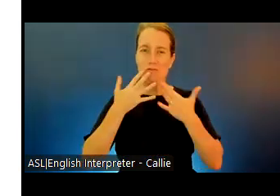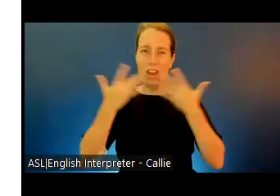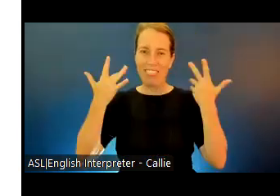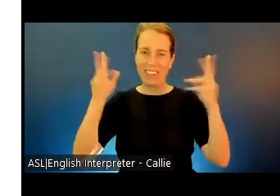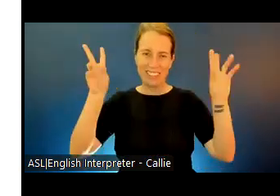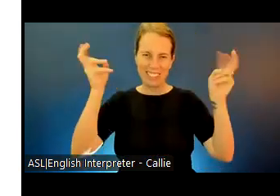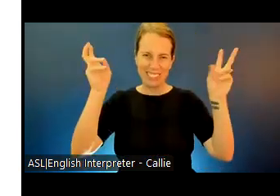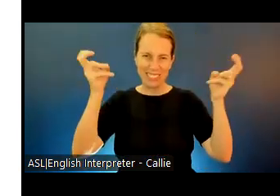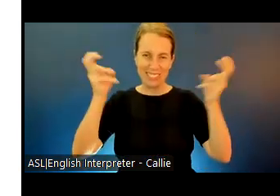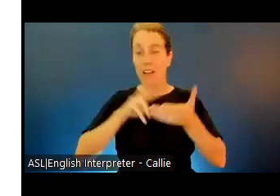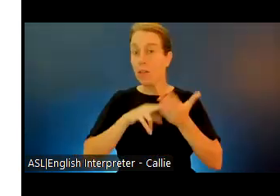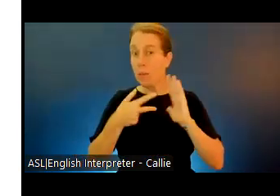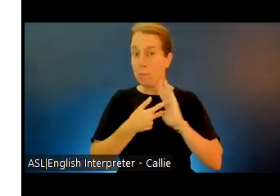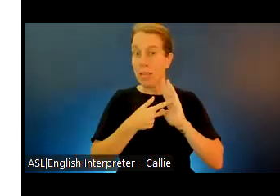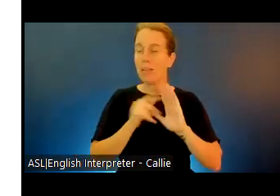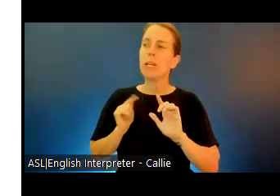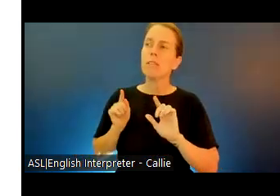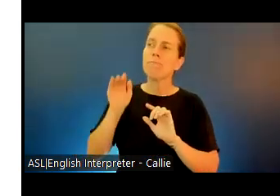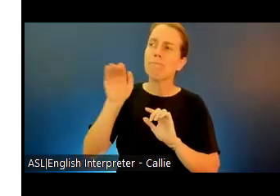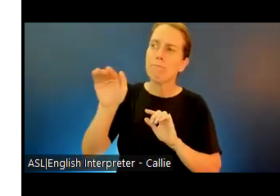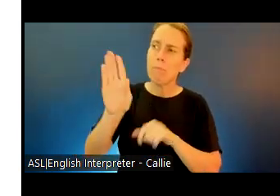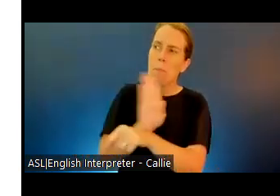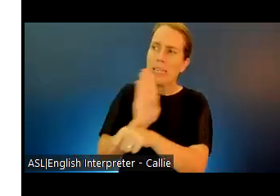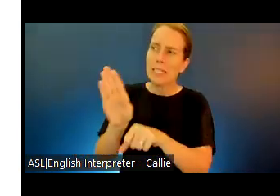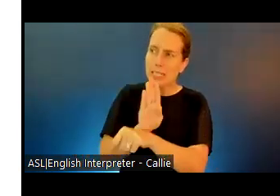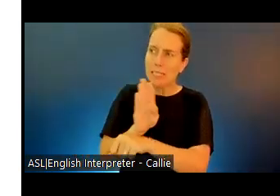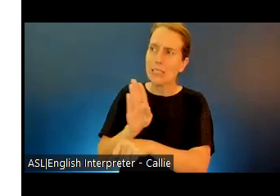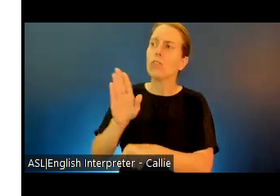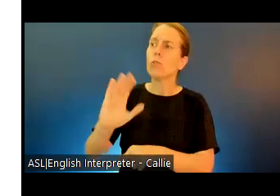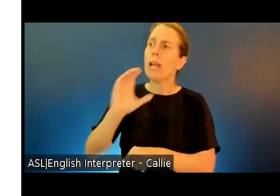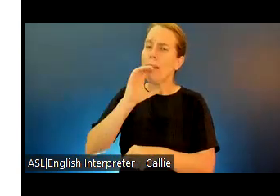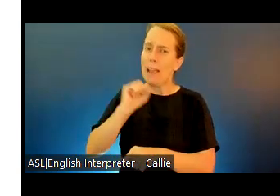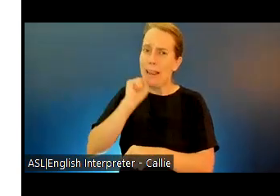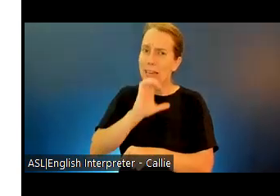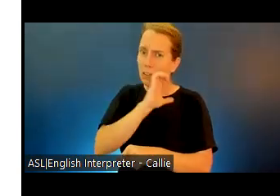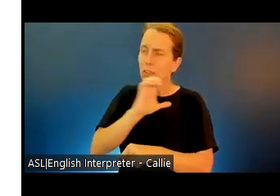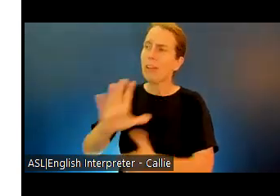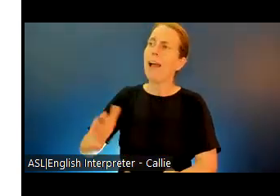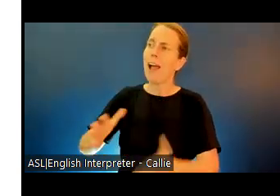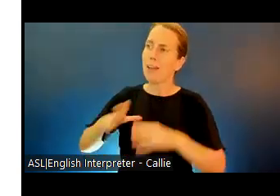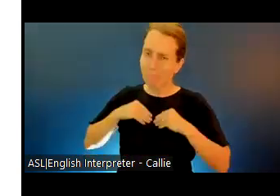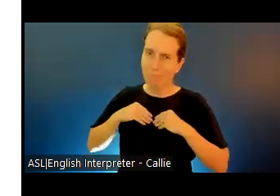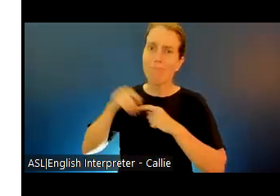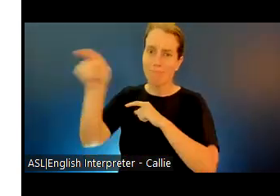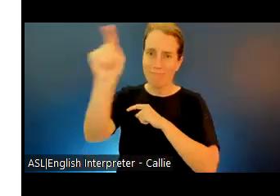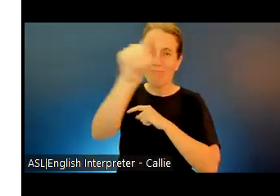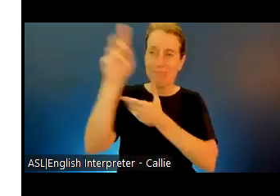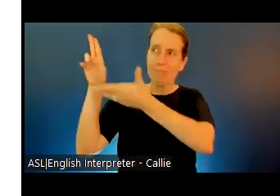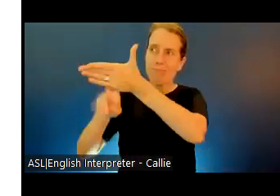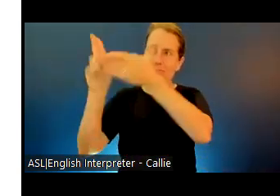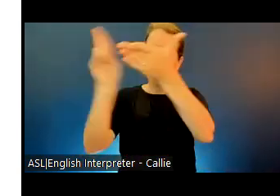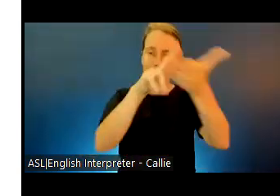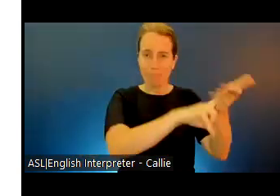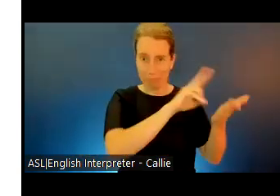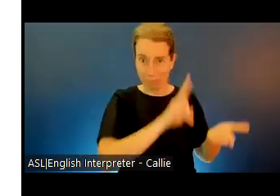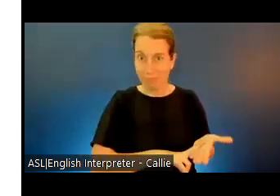age-friendly. And you may ask, well, how does this relate to persons who may have disabilities? And that's because one of the key issues in asking